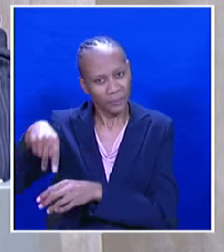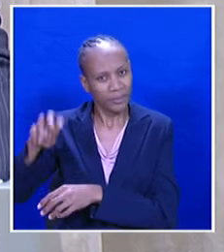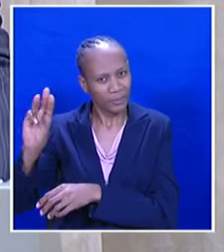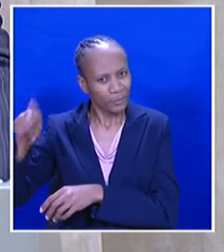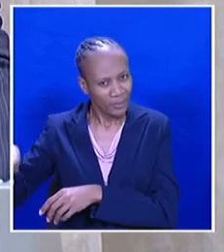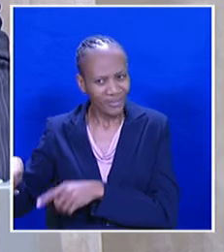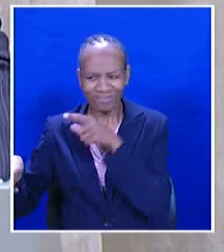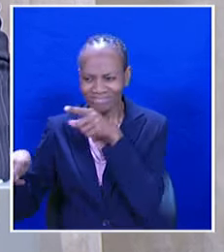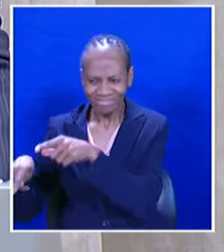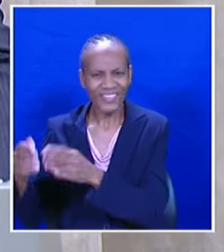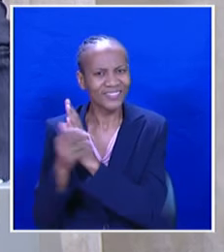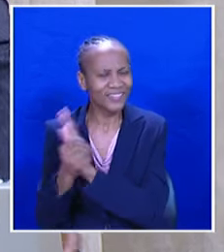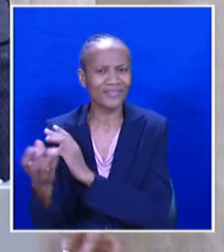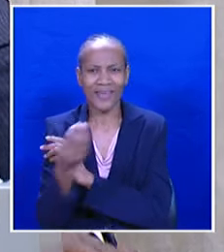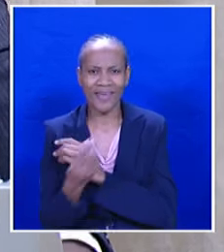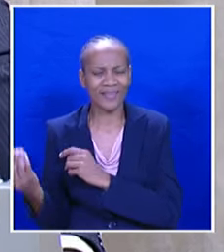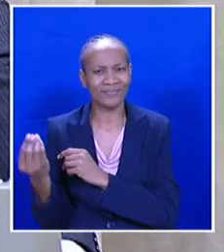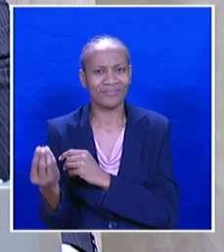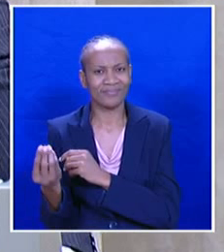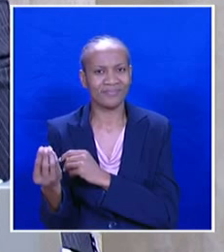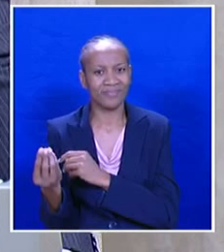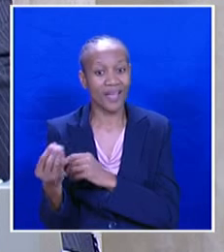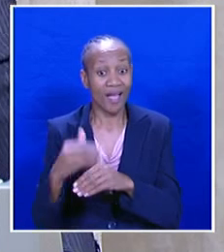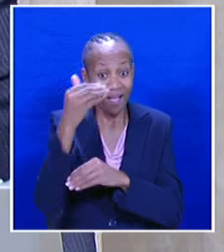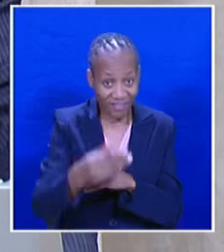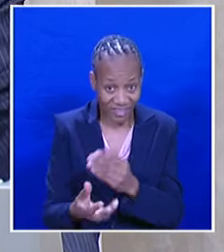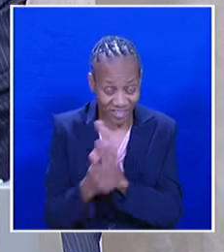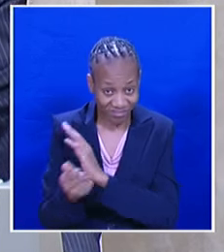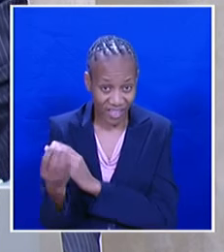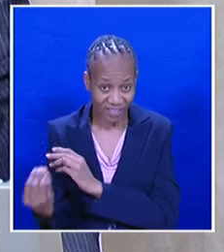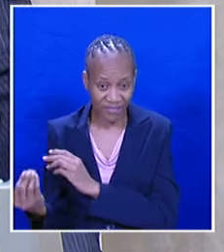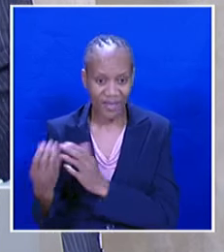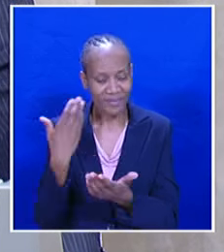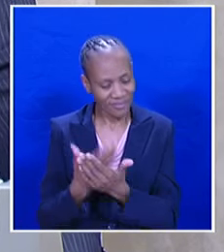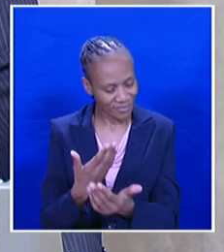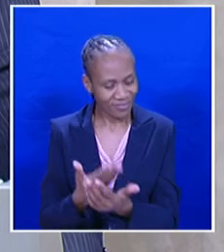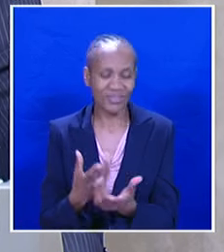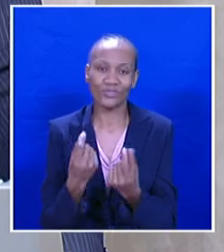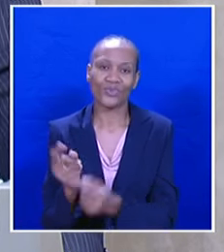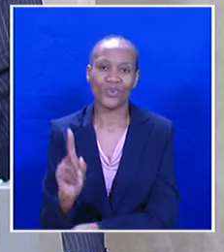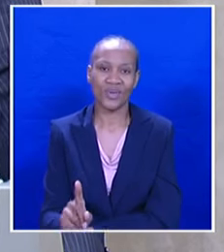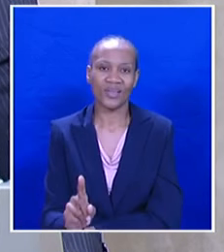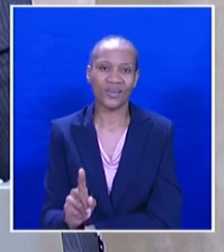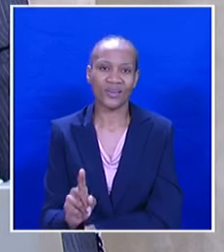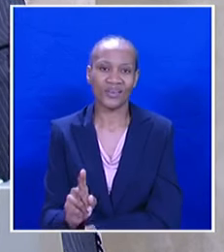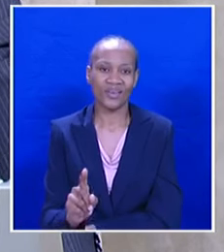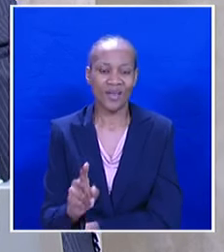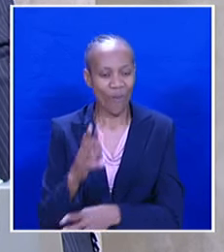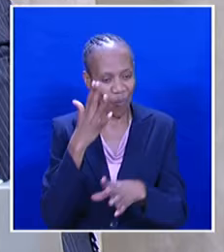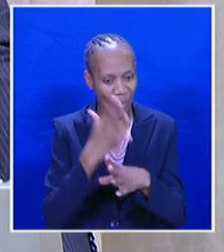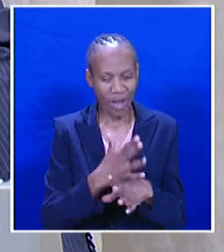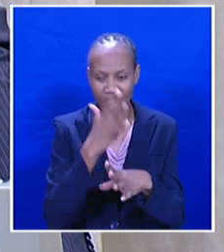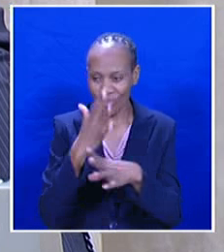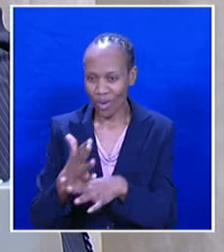skills, which they are then able to gainfully use or deploy whenever they get more